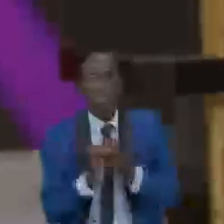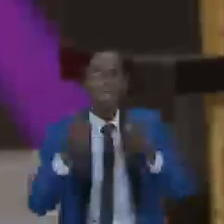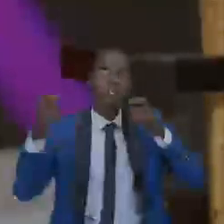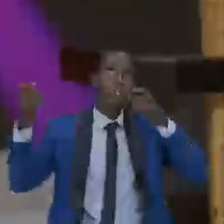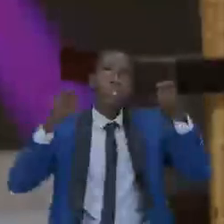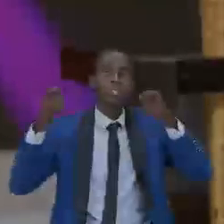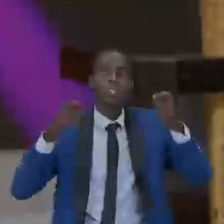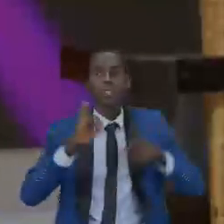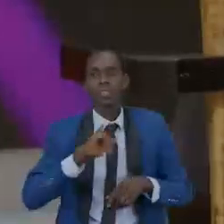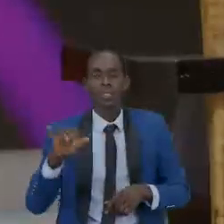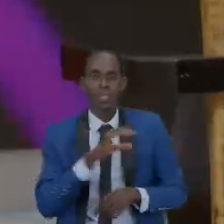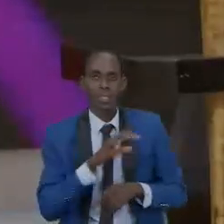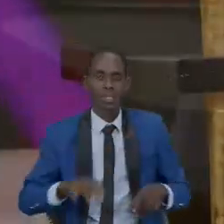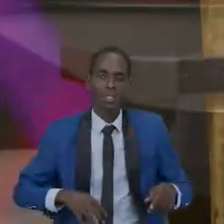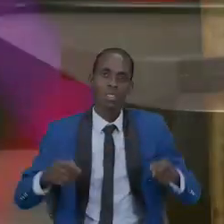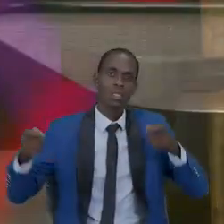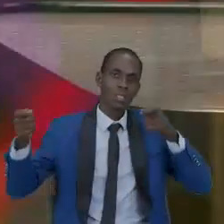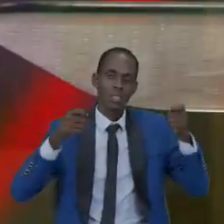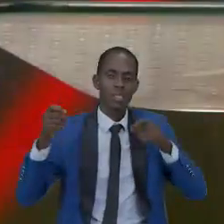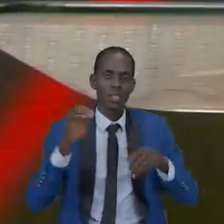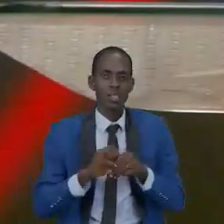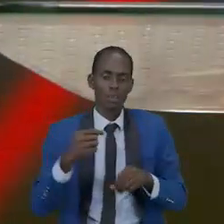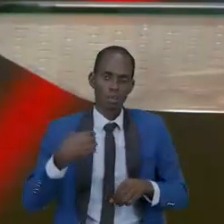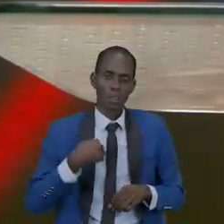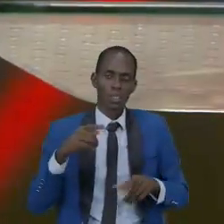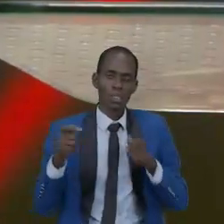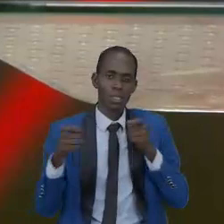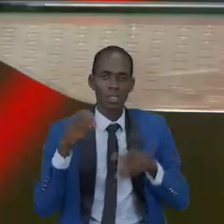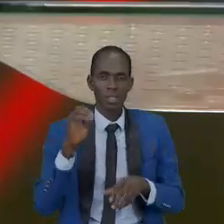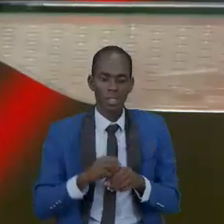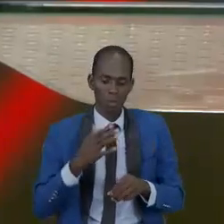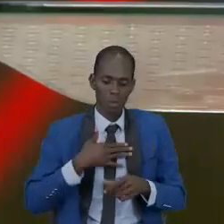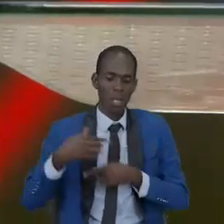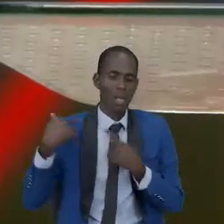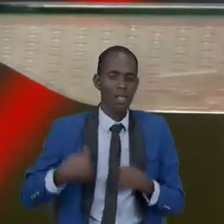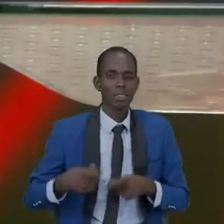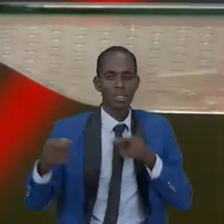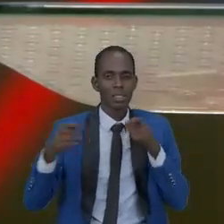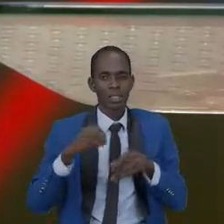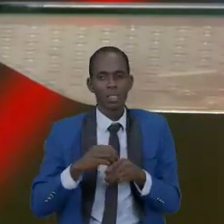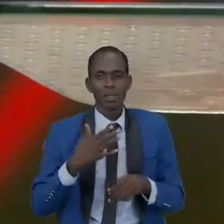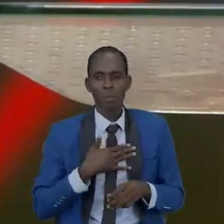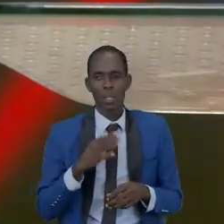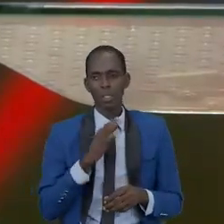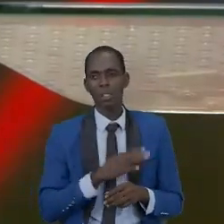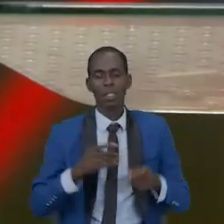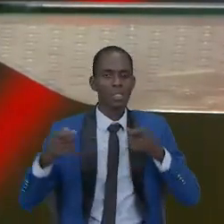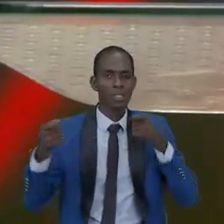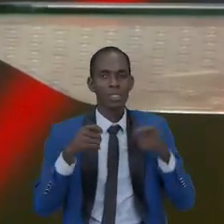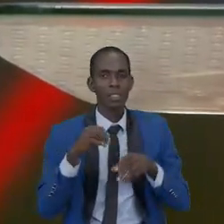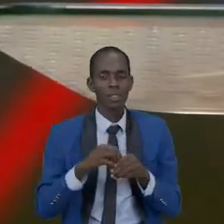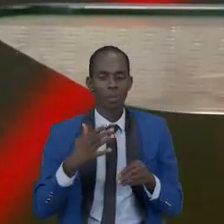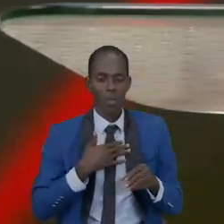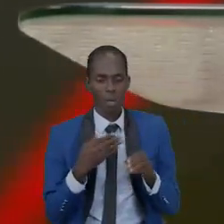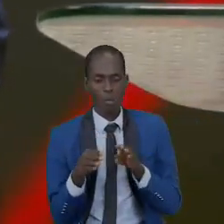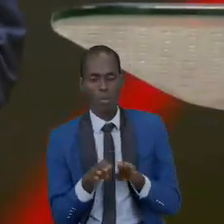he reigns in me. He reigns in my heart. He reigns in my character. He reigns in my